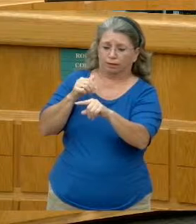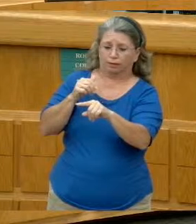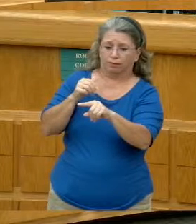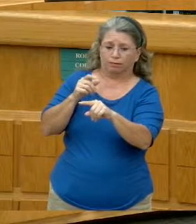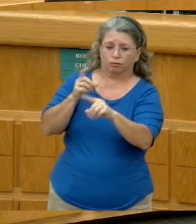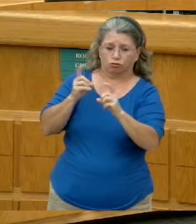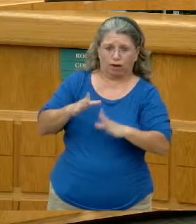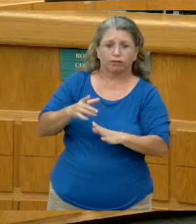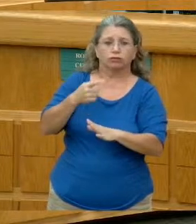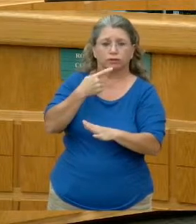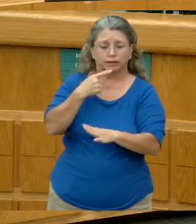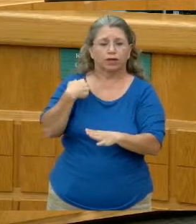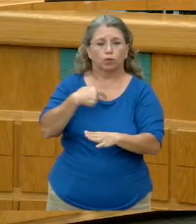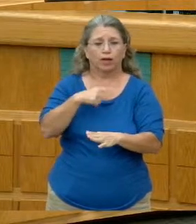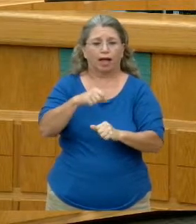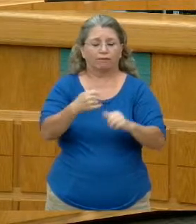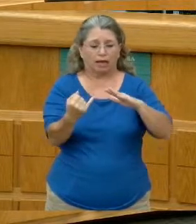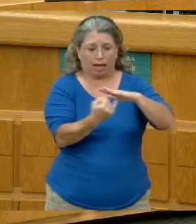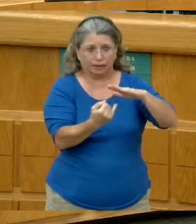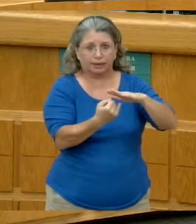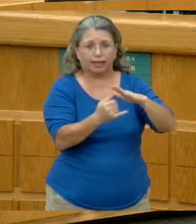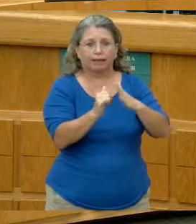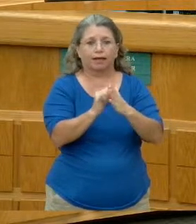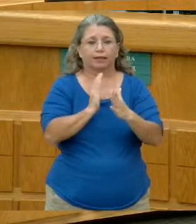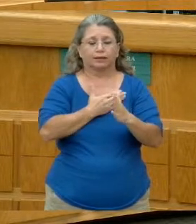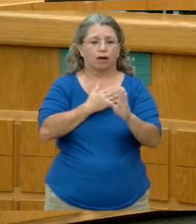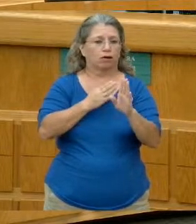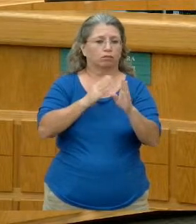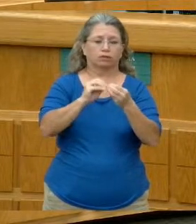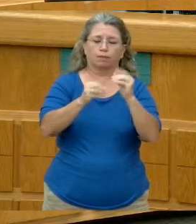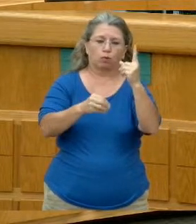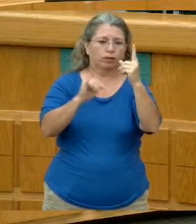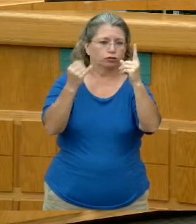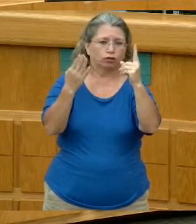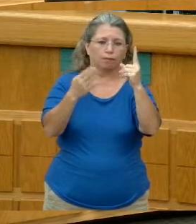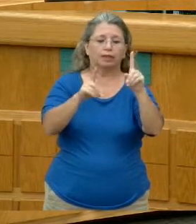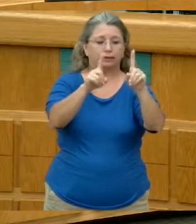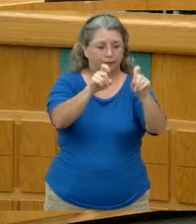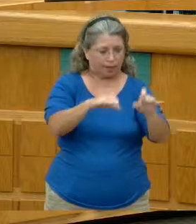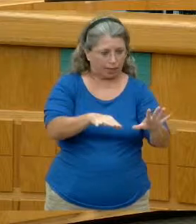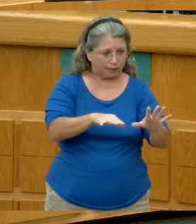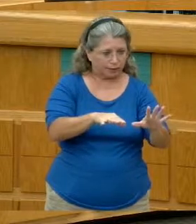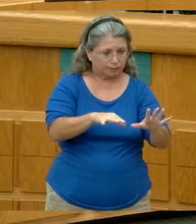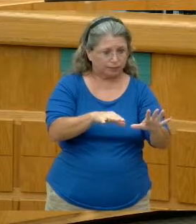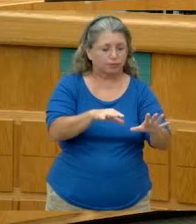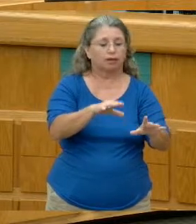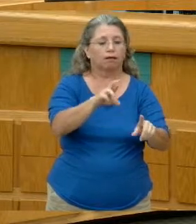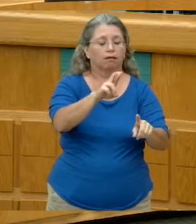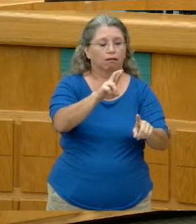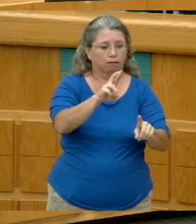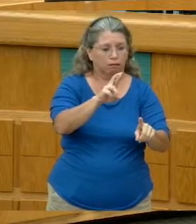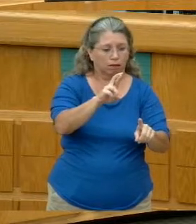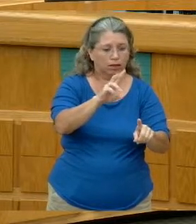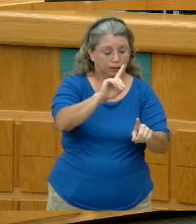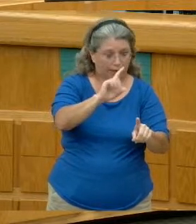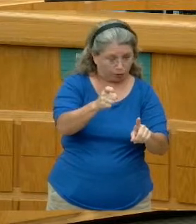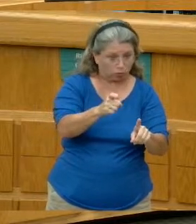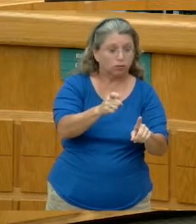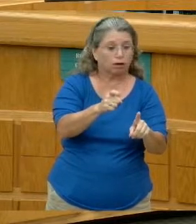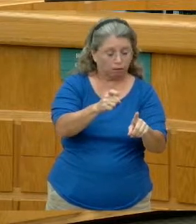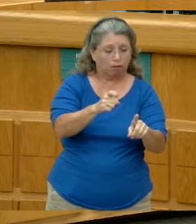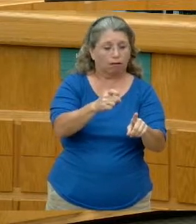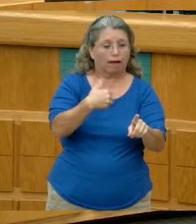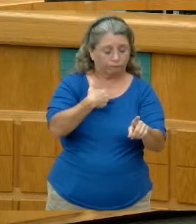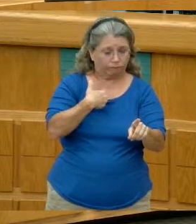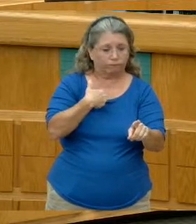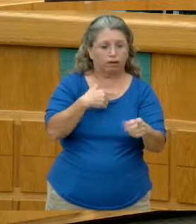to isolate. That is our main job. Test, diagnose, and isolate. And that should give you an idea, if